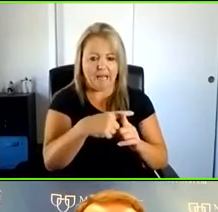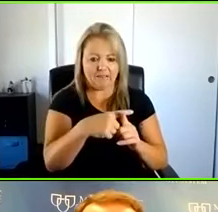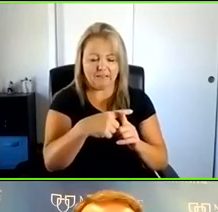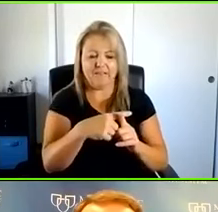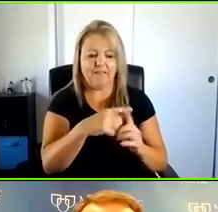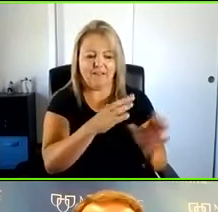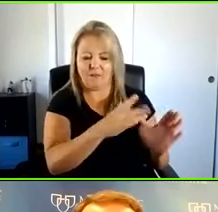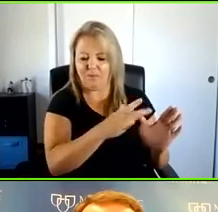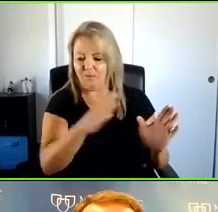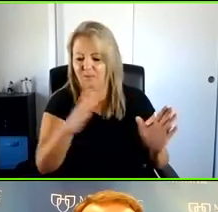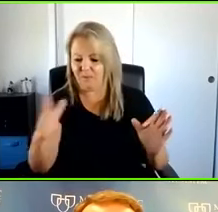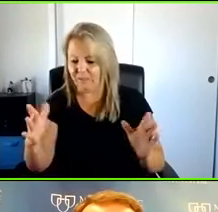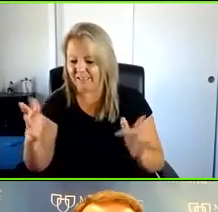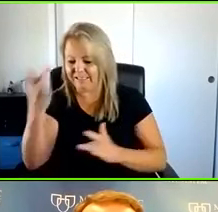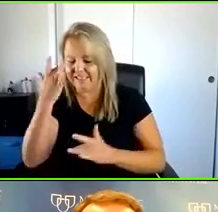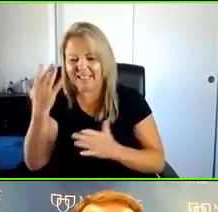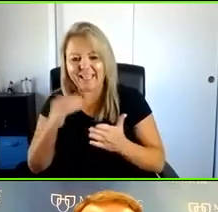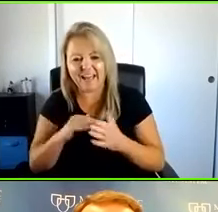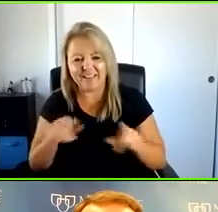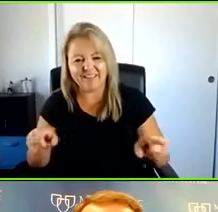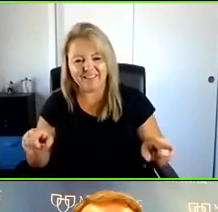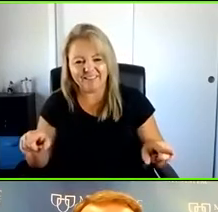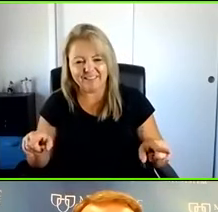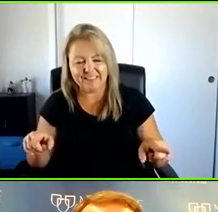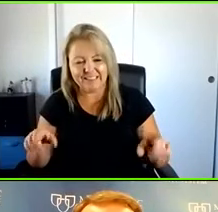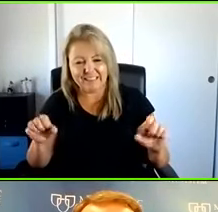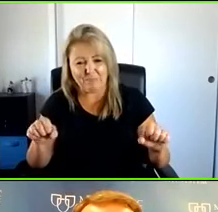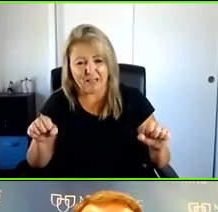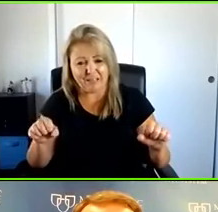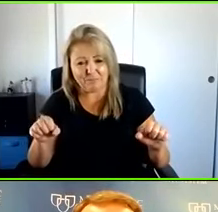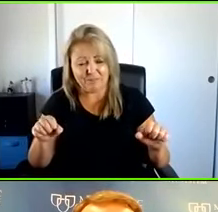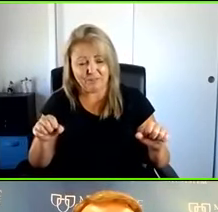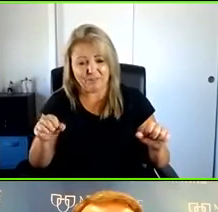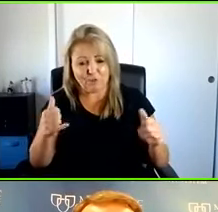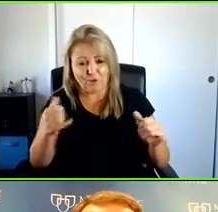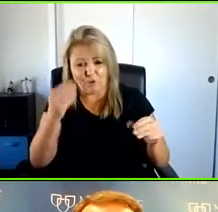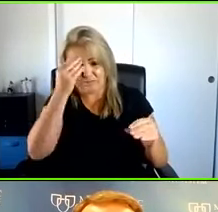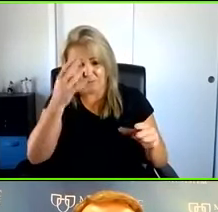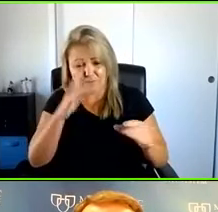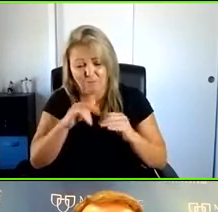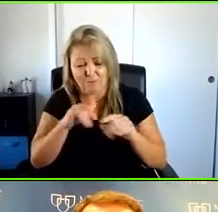became sick again. So is there any update with that, Jen?